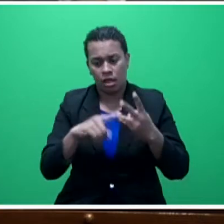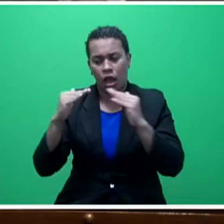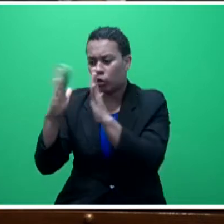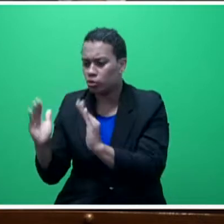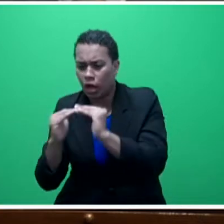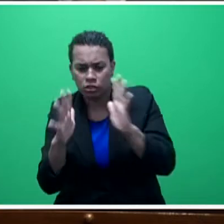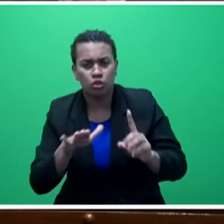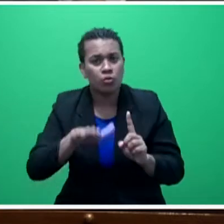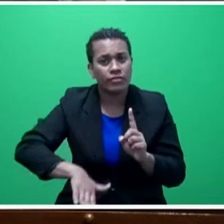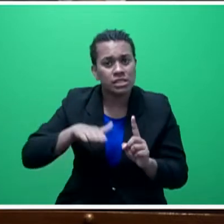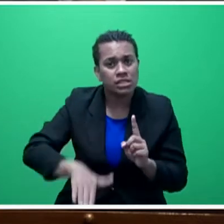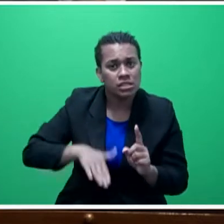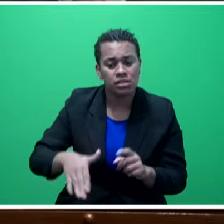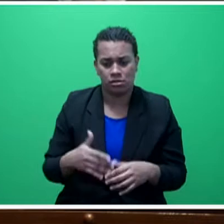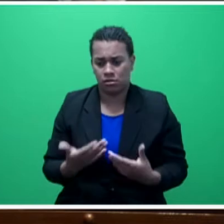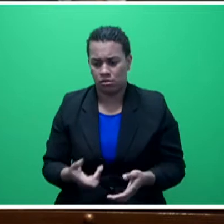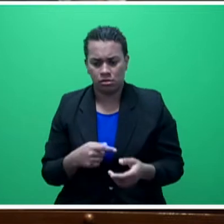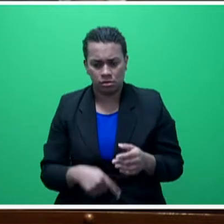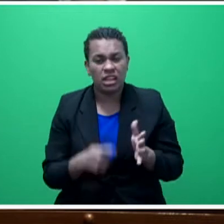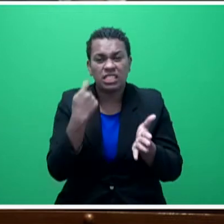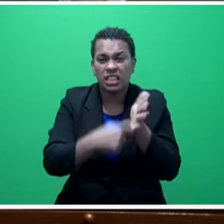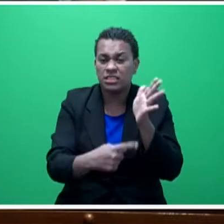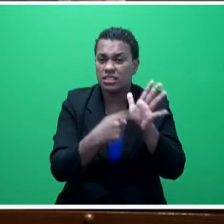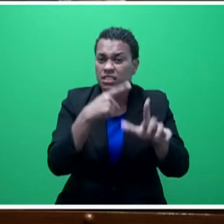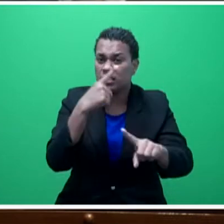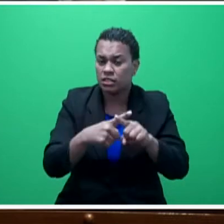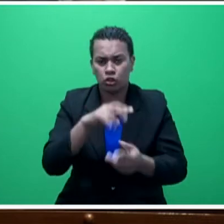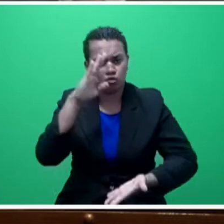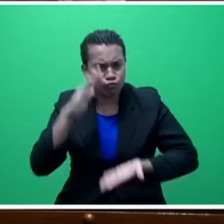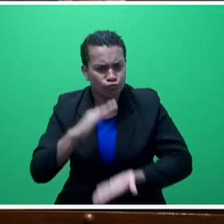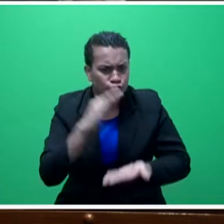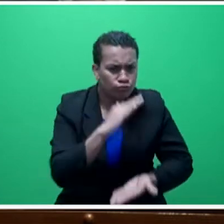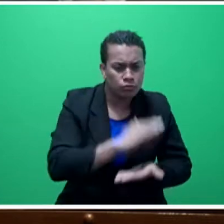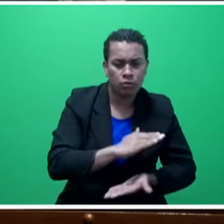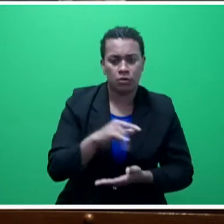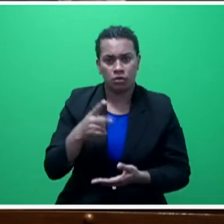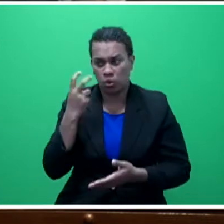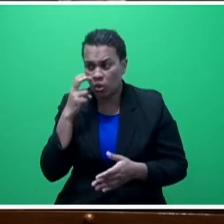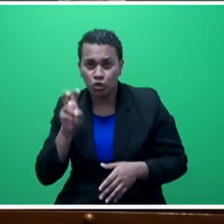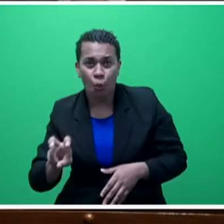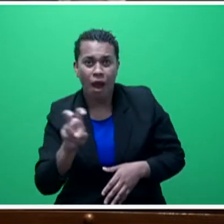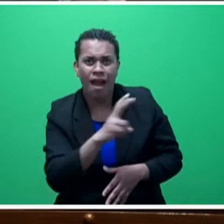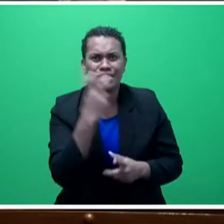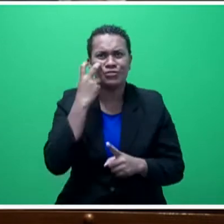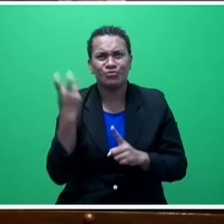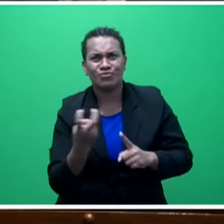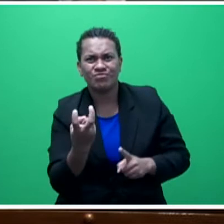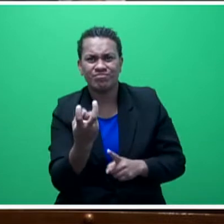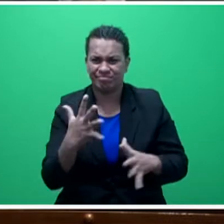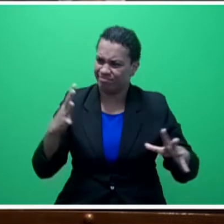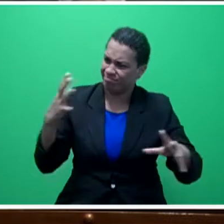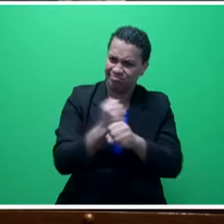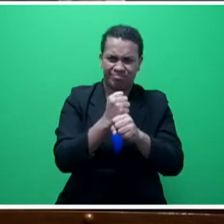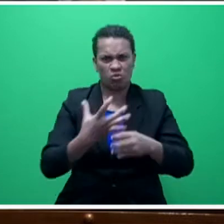on utilities, tax reductions to cushion the losses felt by the tourism sector, ease on student loan